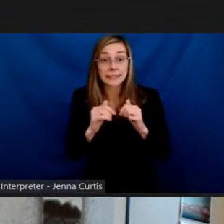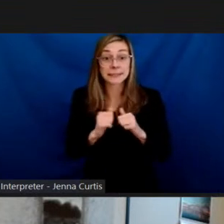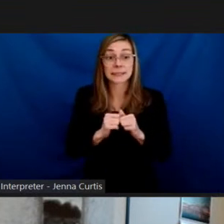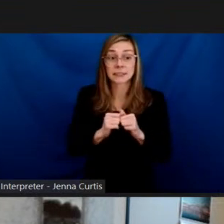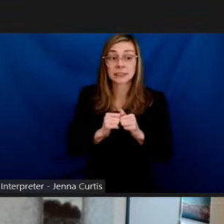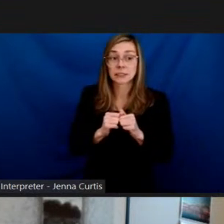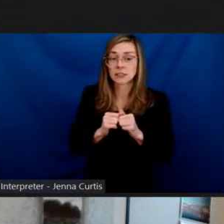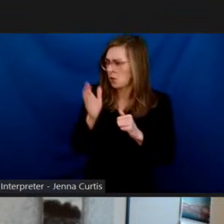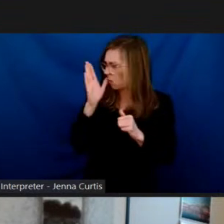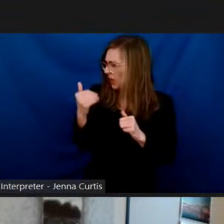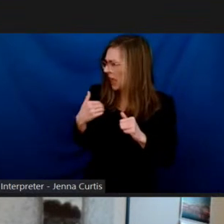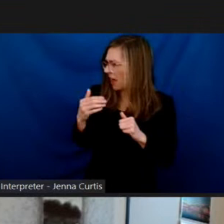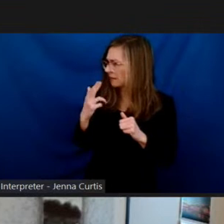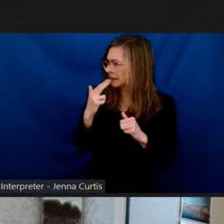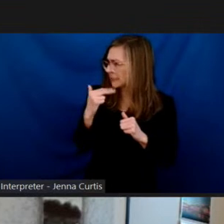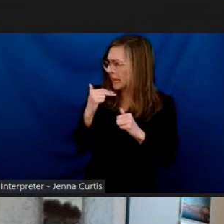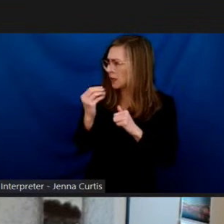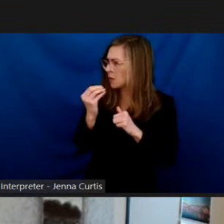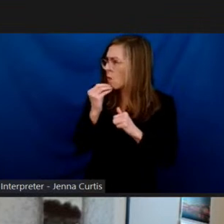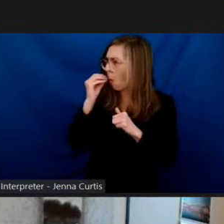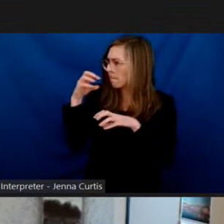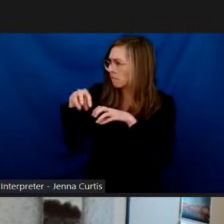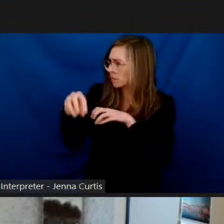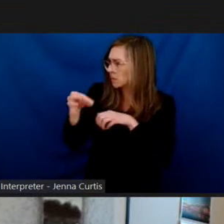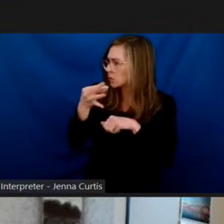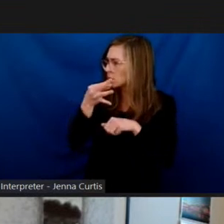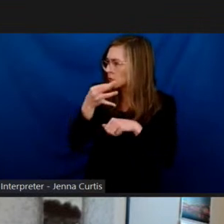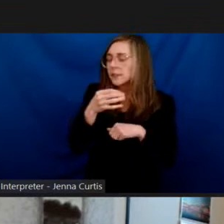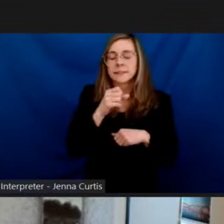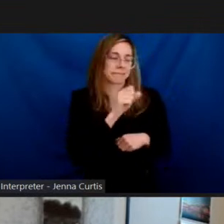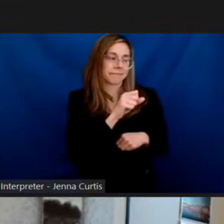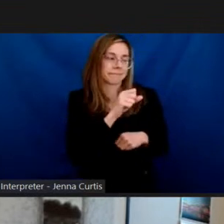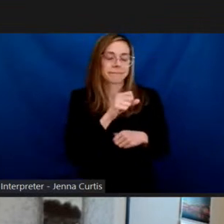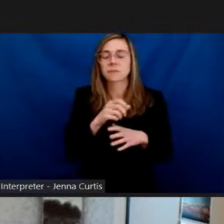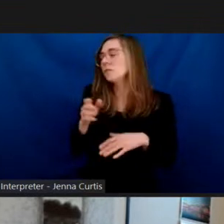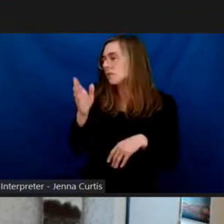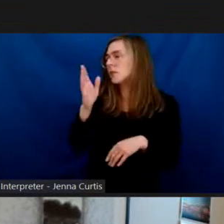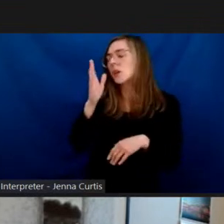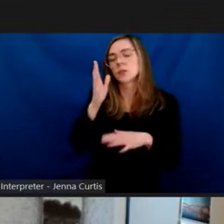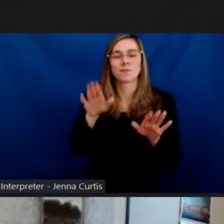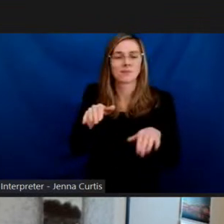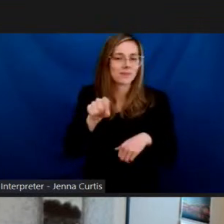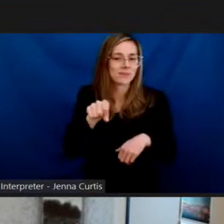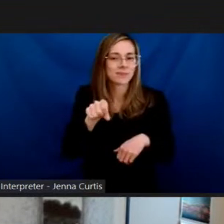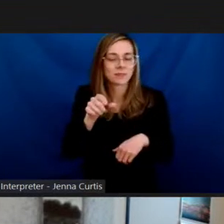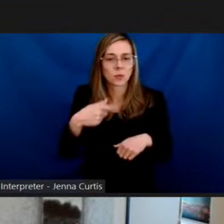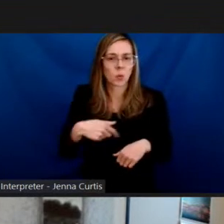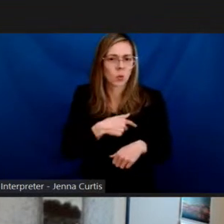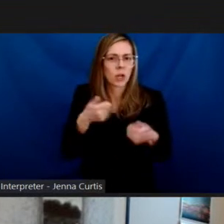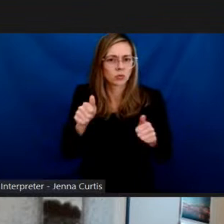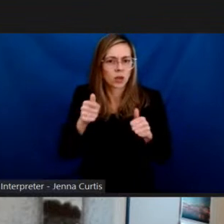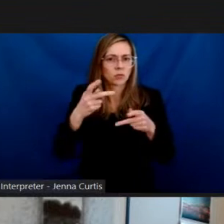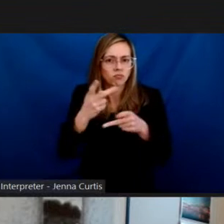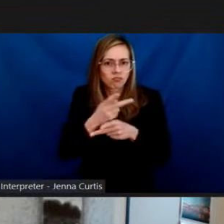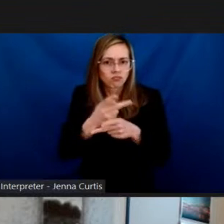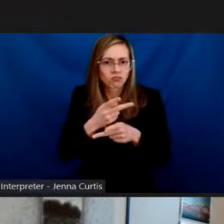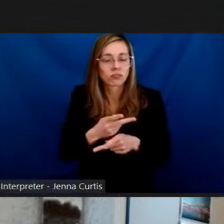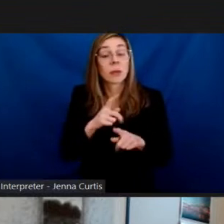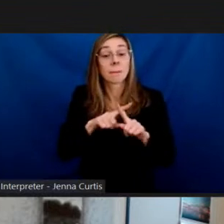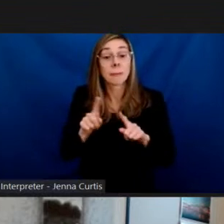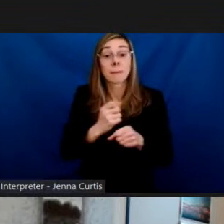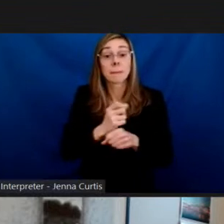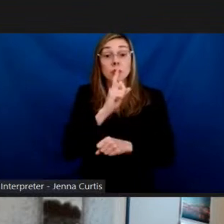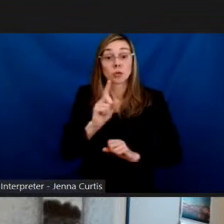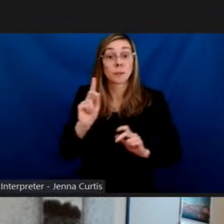not mistaken. Yeah, so we're trying to figure that out, but really to make sure that people who are living on